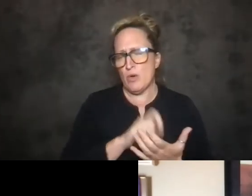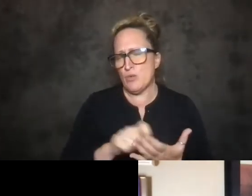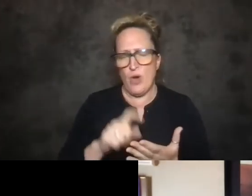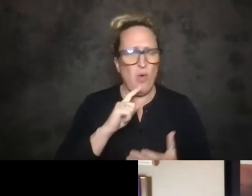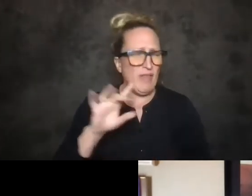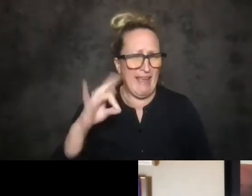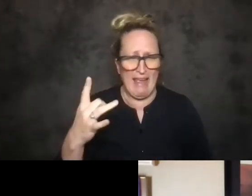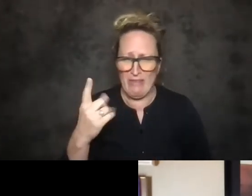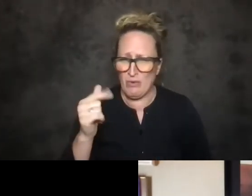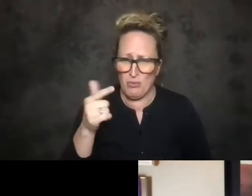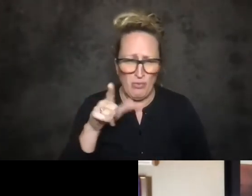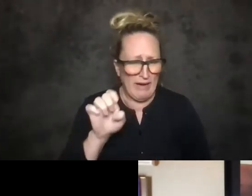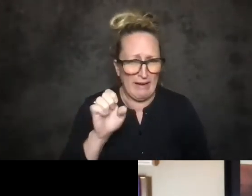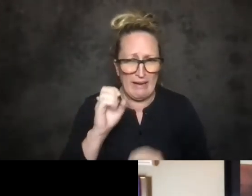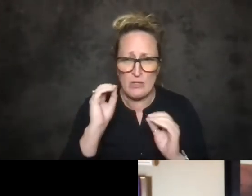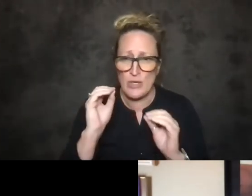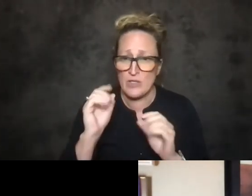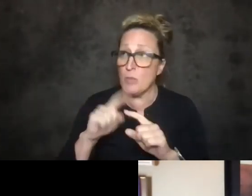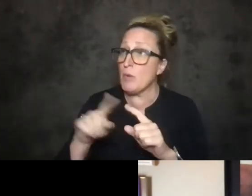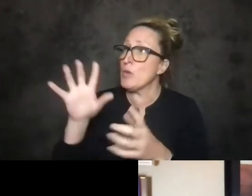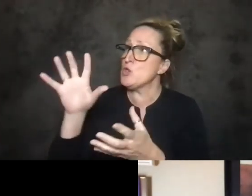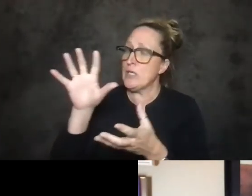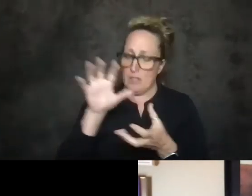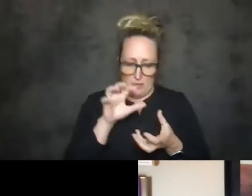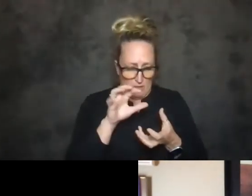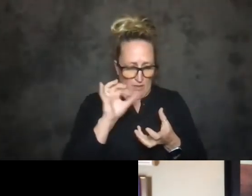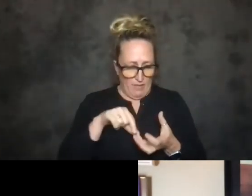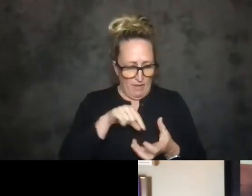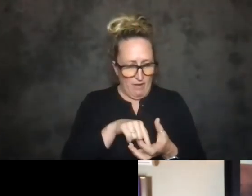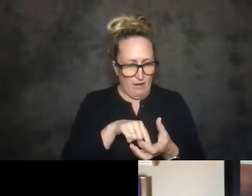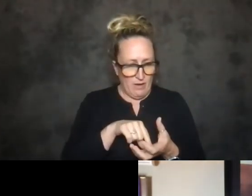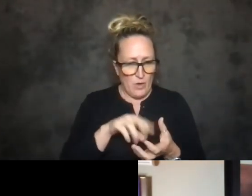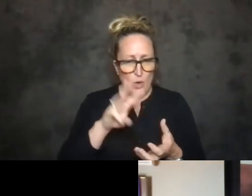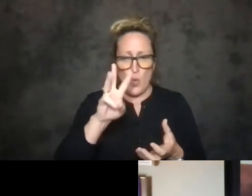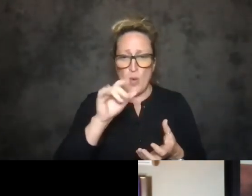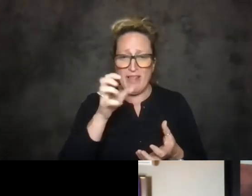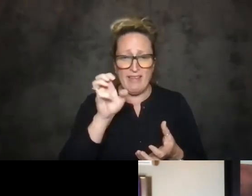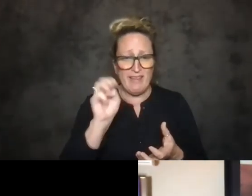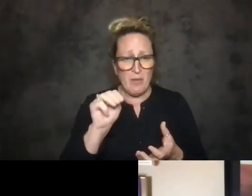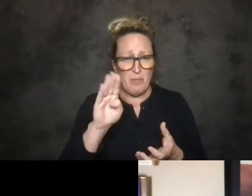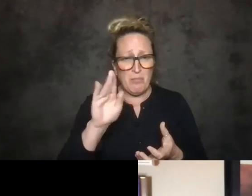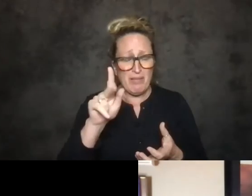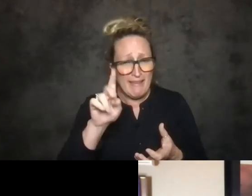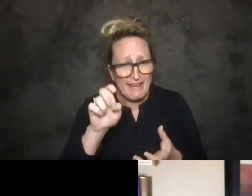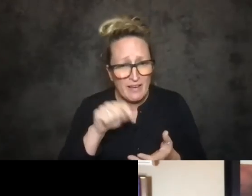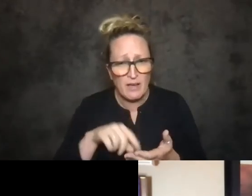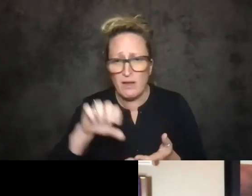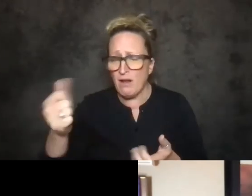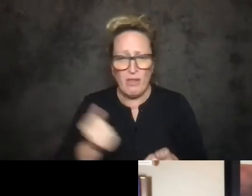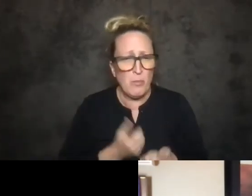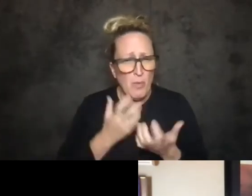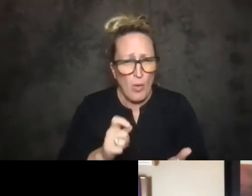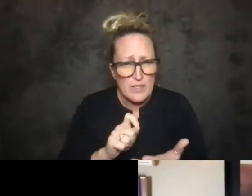grade education, but what she took from that was William Blake, you know, and other poets